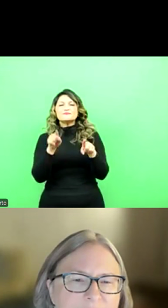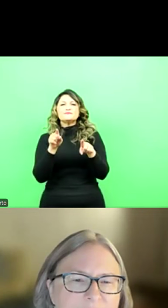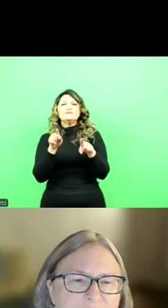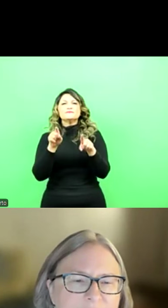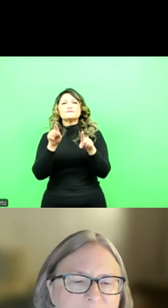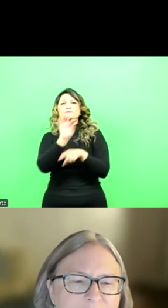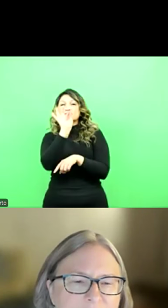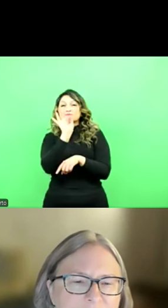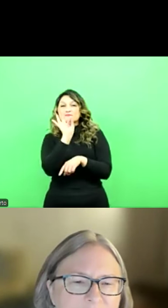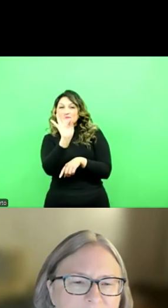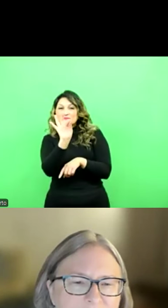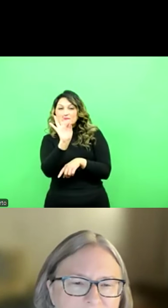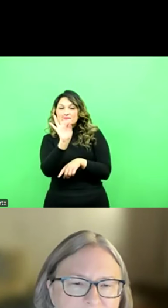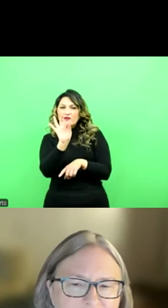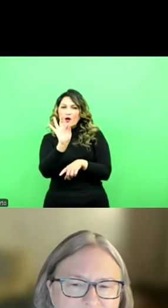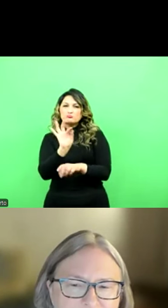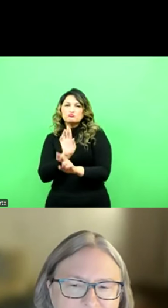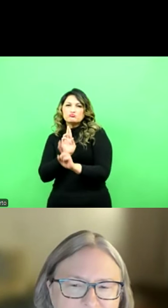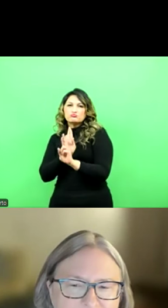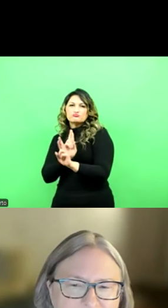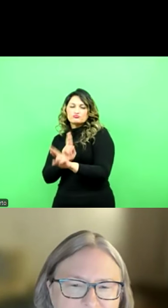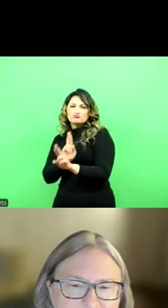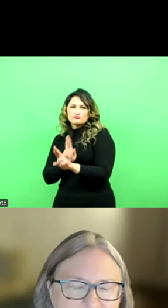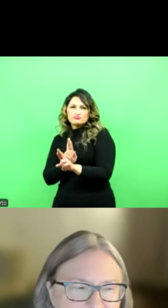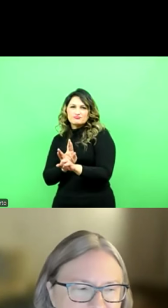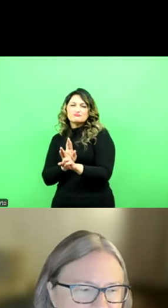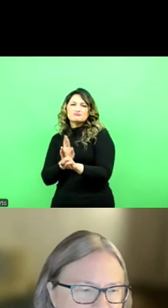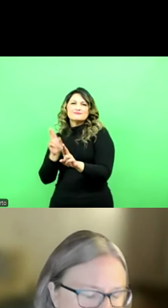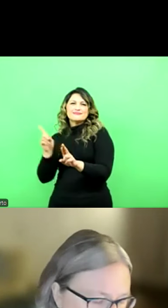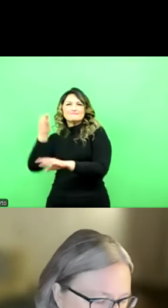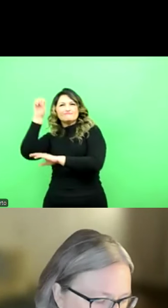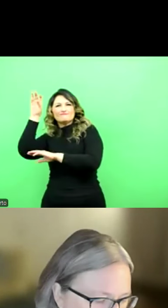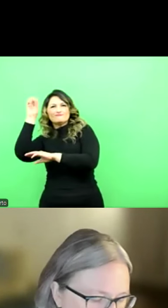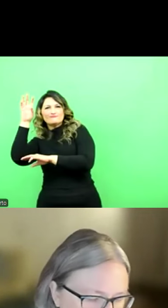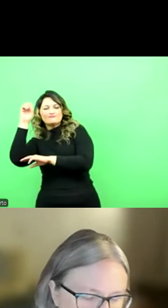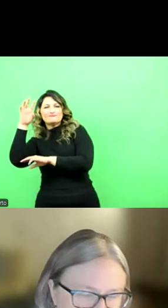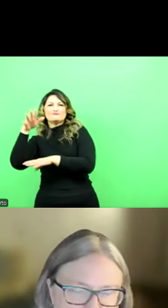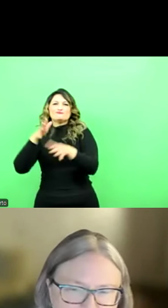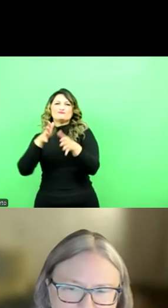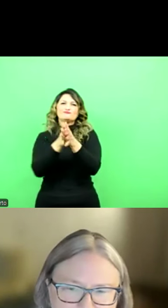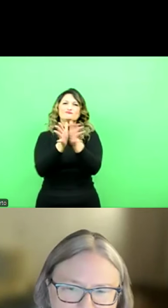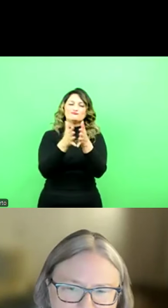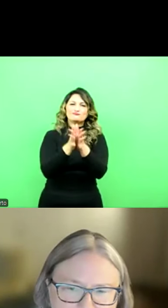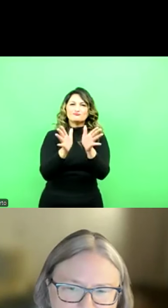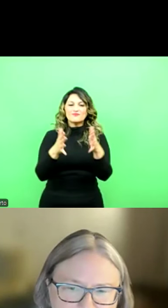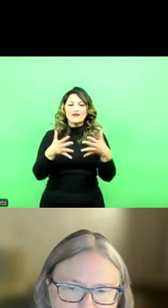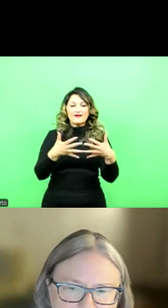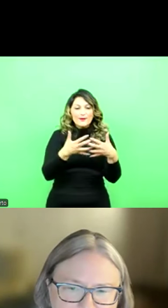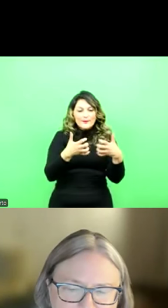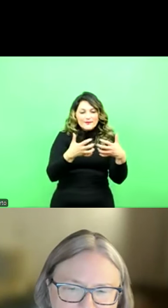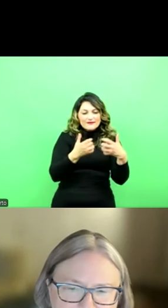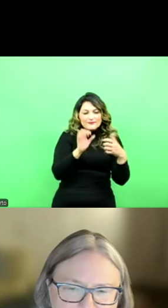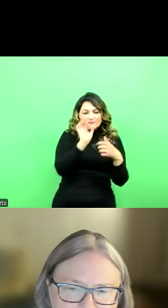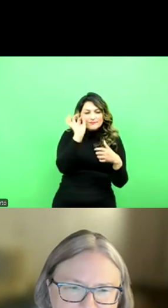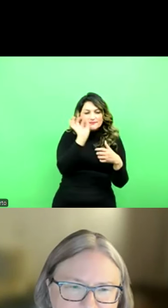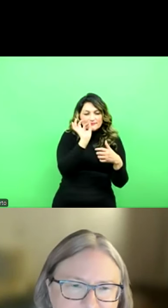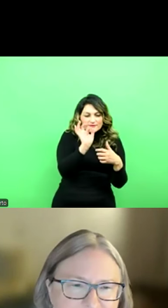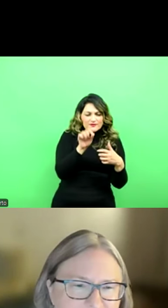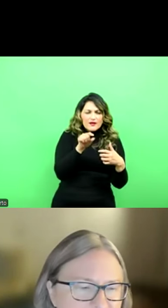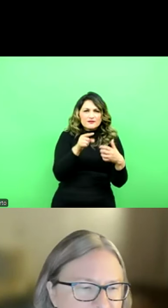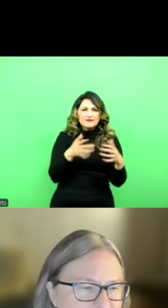we will, if we got the time to the first one for